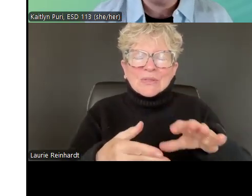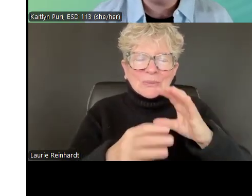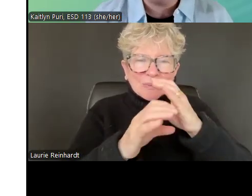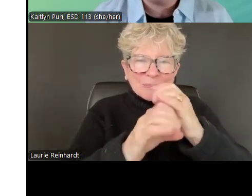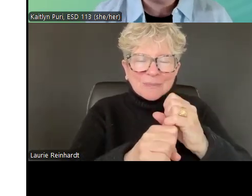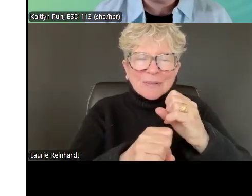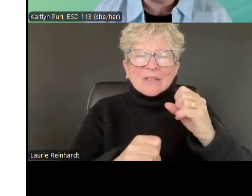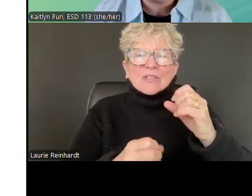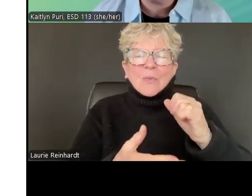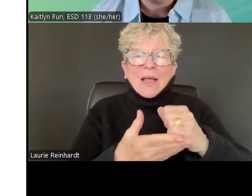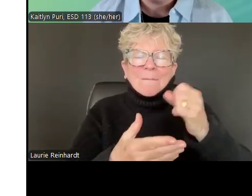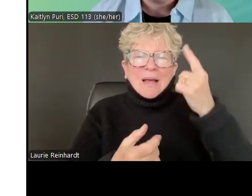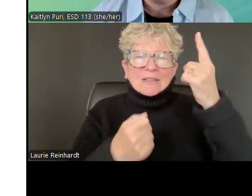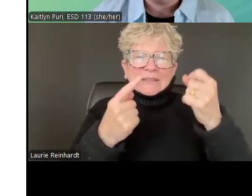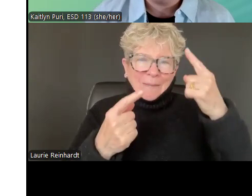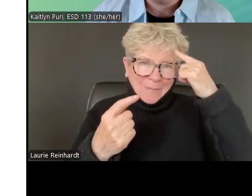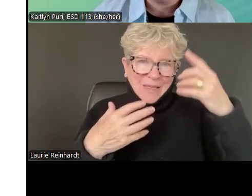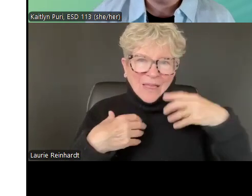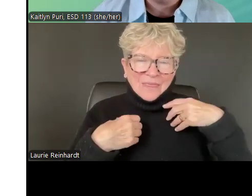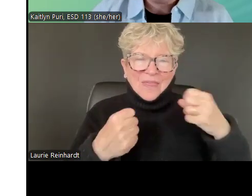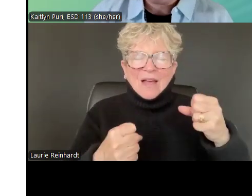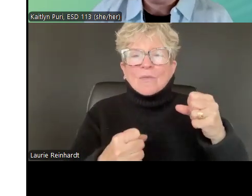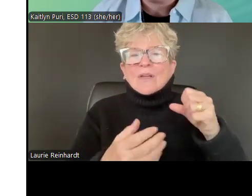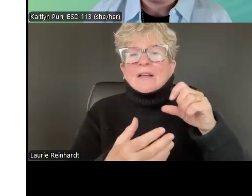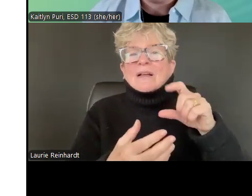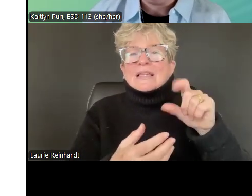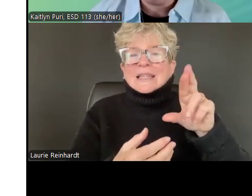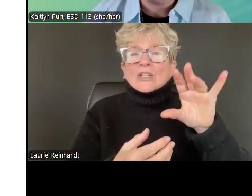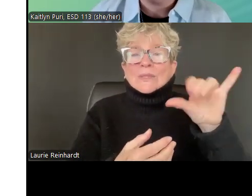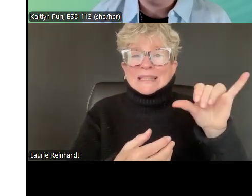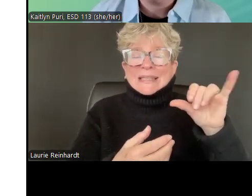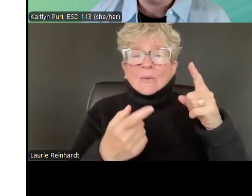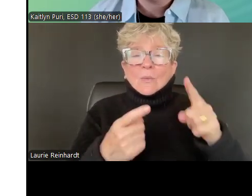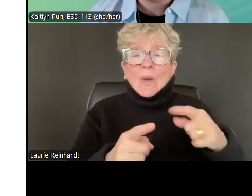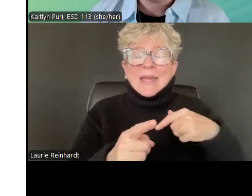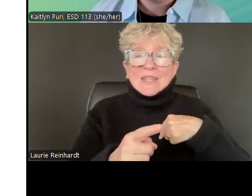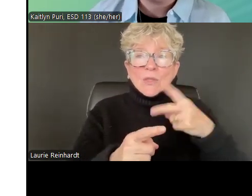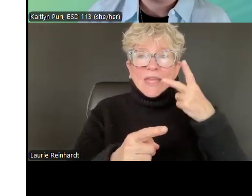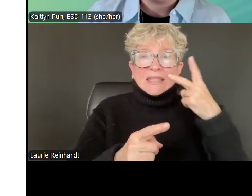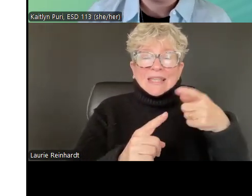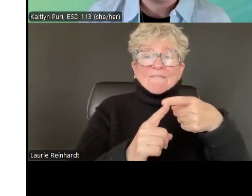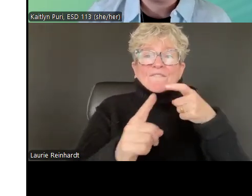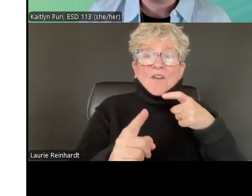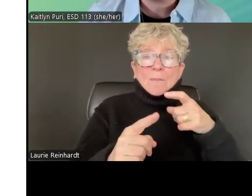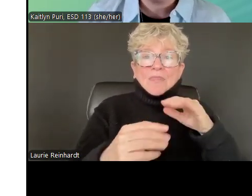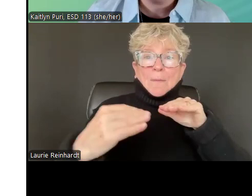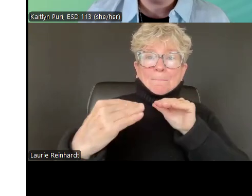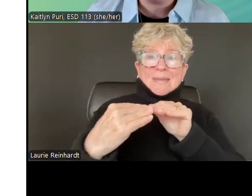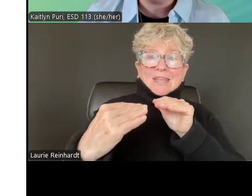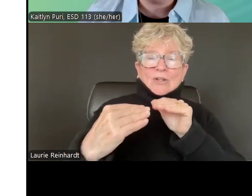understanding mental health literacy when it is coming from their peers in a leadership position.